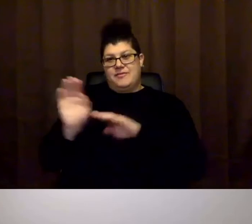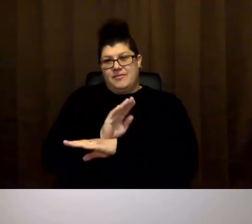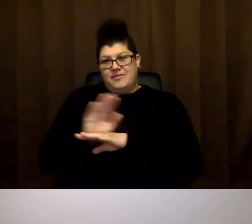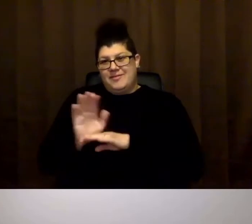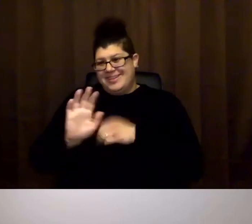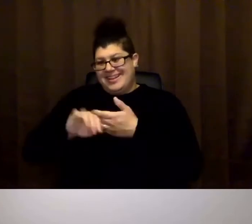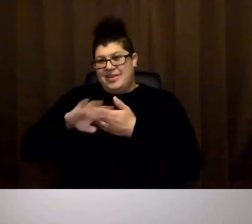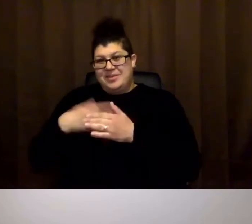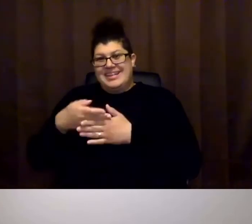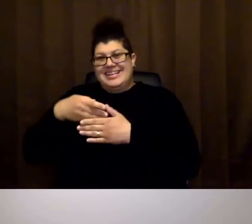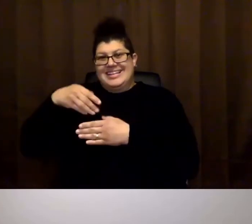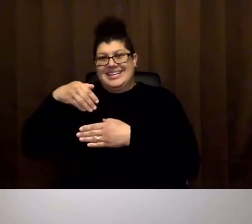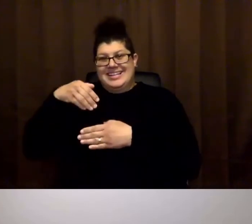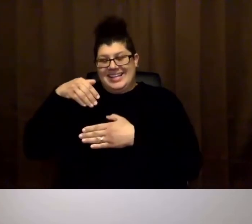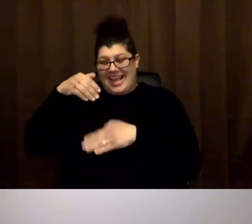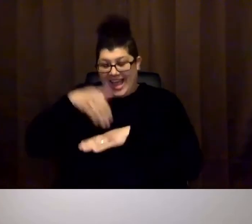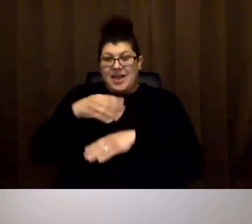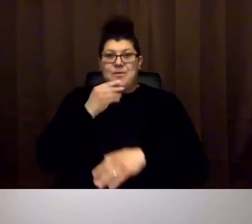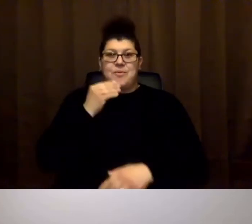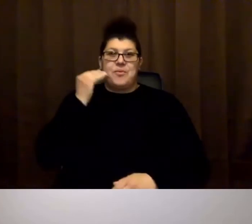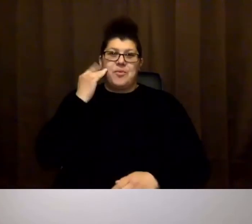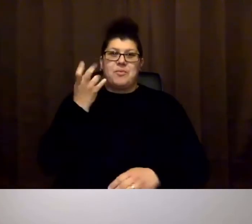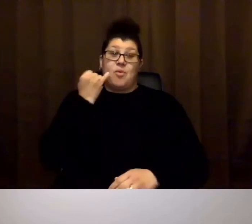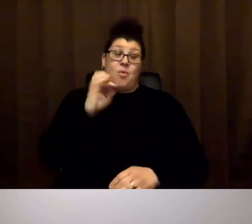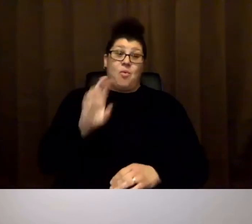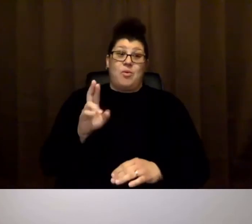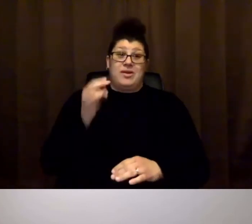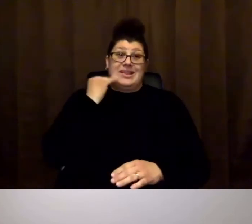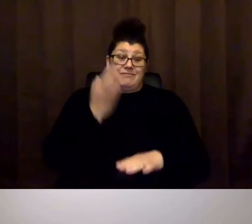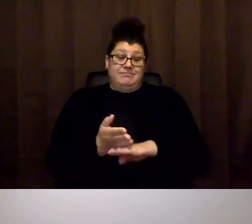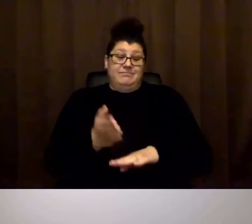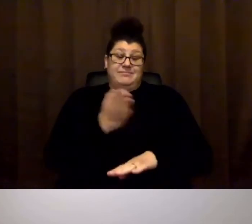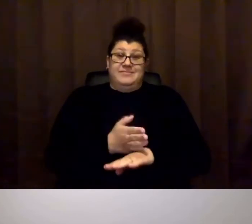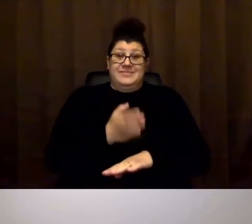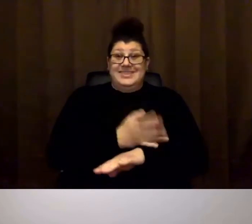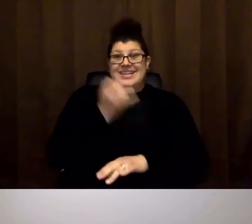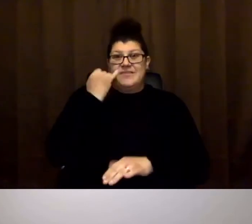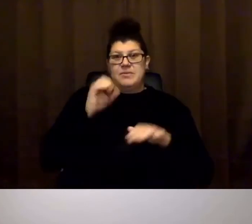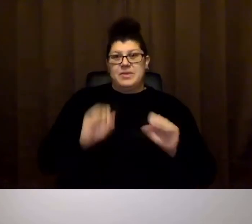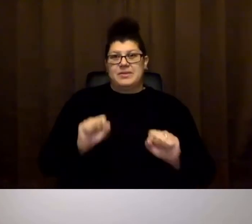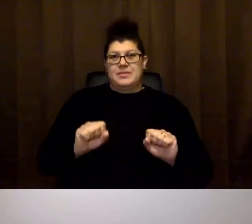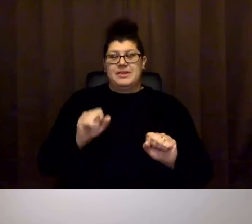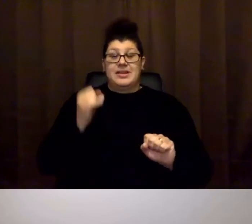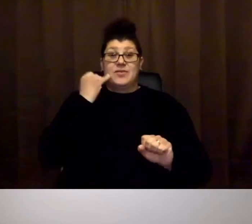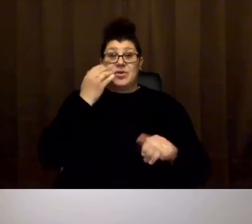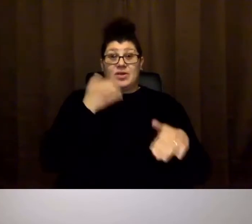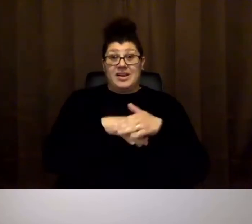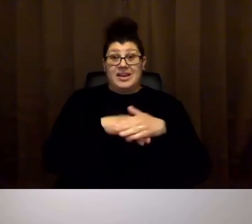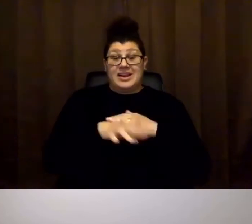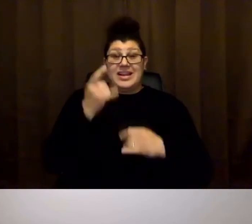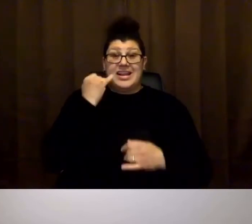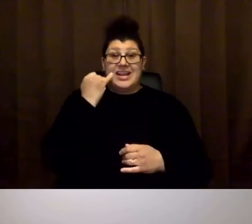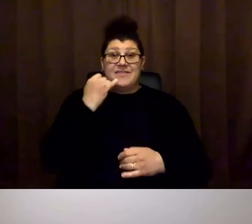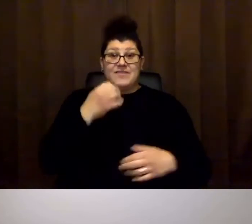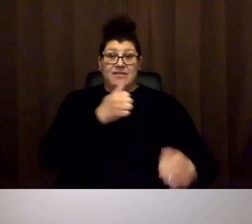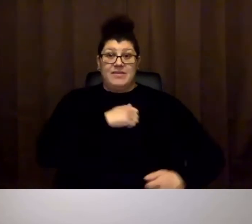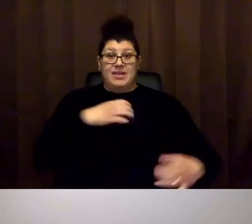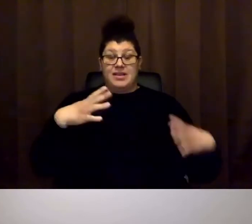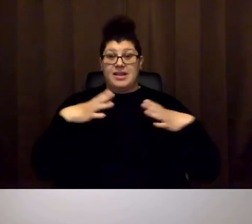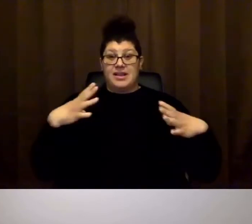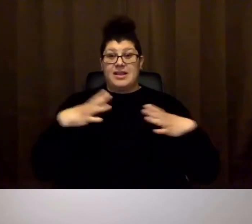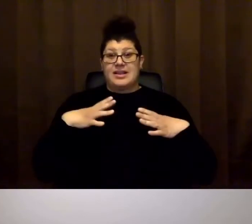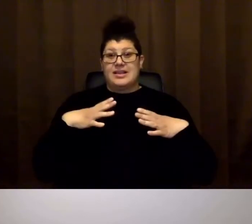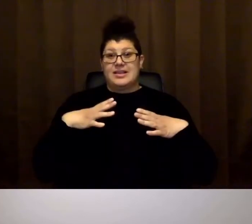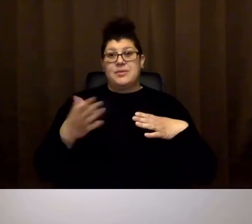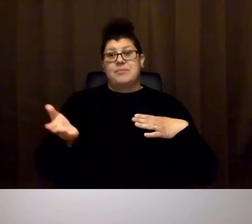functioning when that is possible. Current eligibility for the program is open to veterans who were